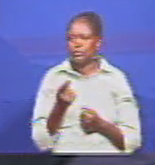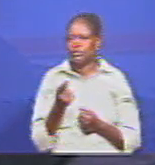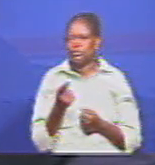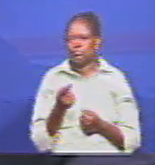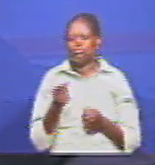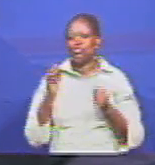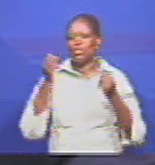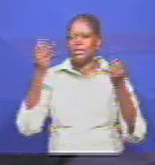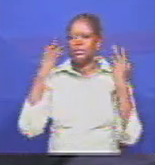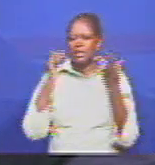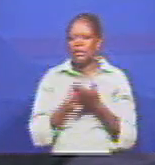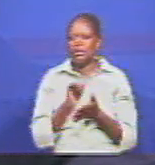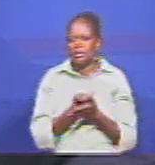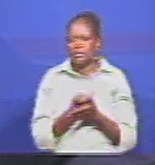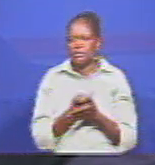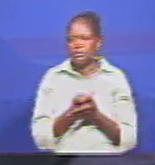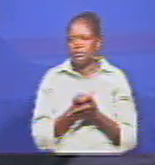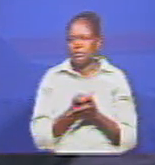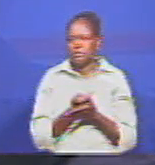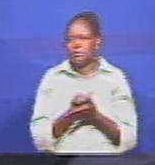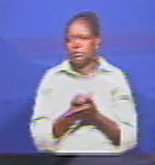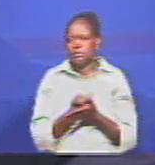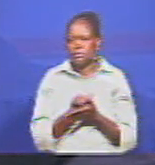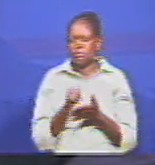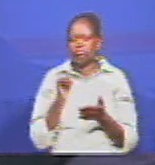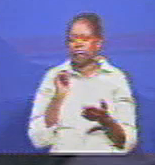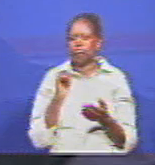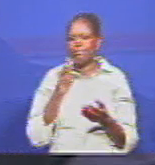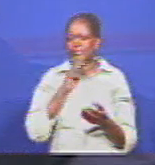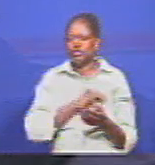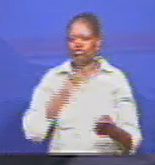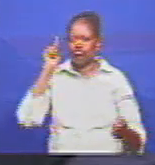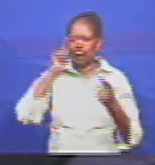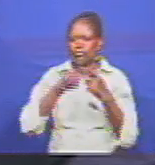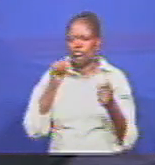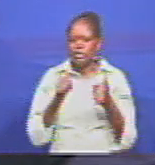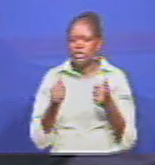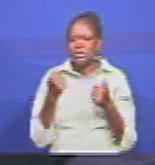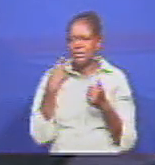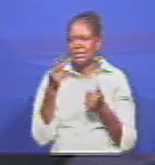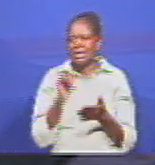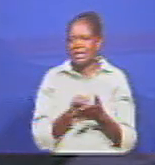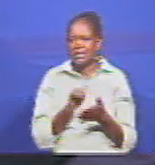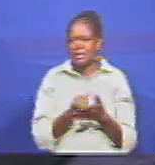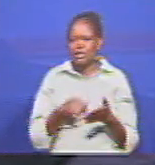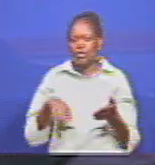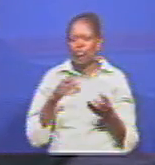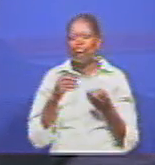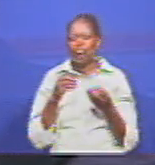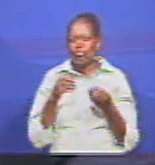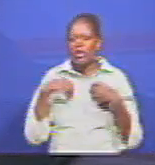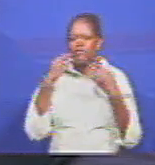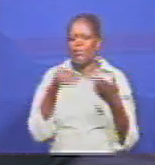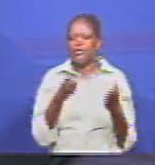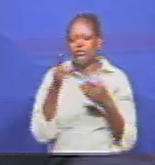can understand that my main mission, mm-hmm. is to see that we are giving chances to the